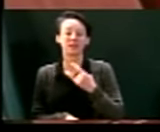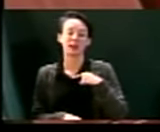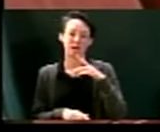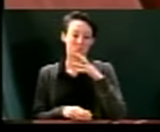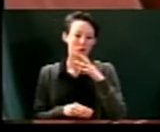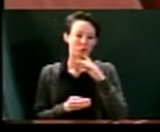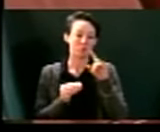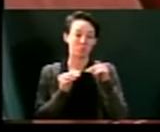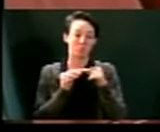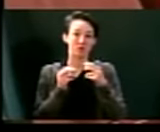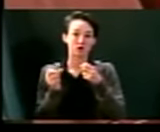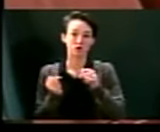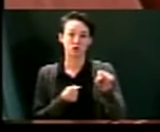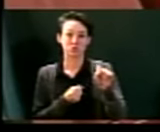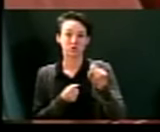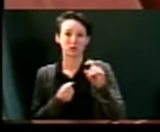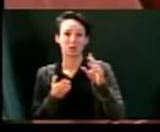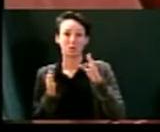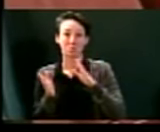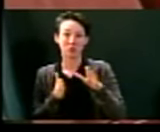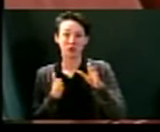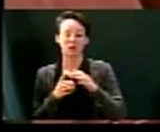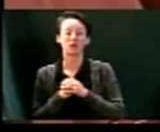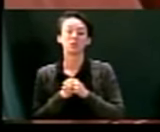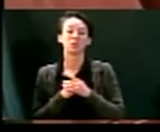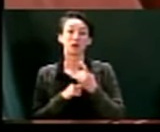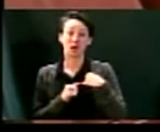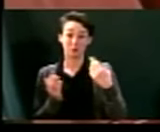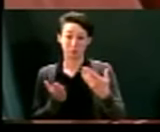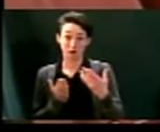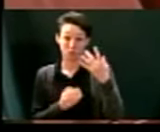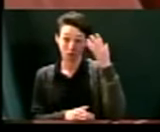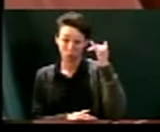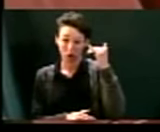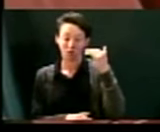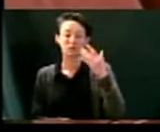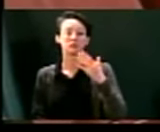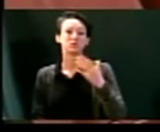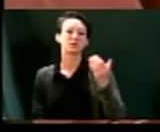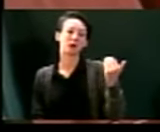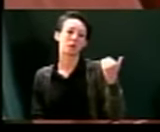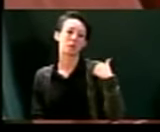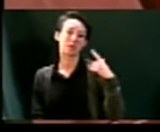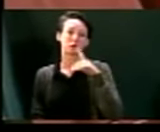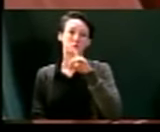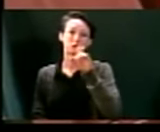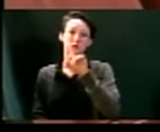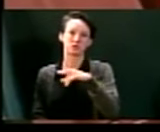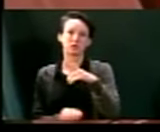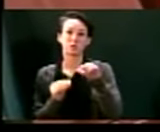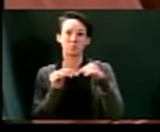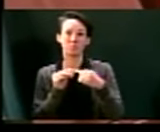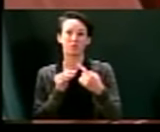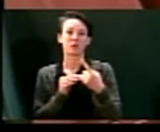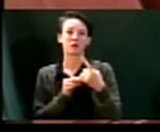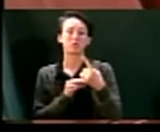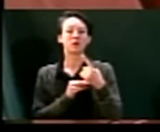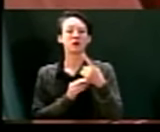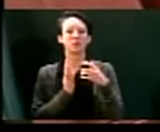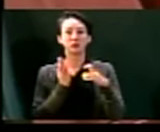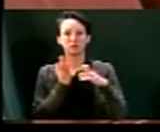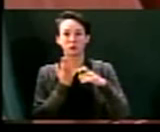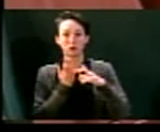strategic plan. Why am I here? I am here due to my past previous questions on how the coupon book money